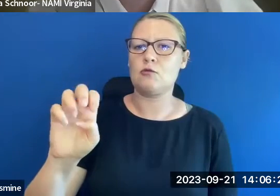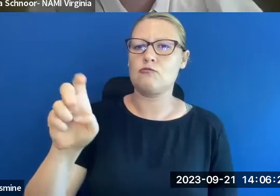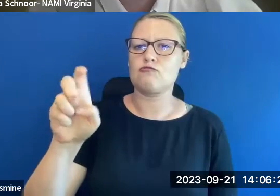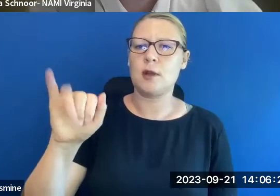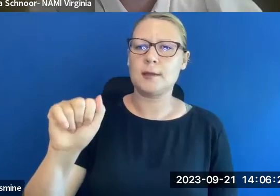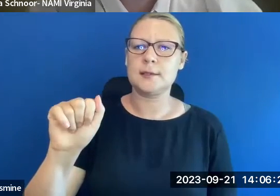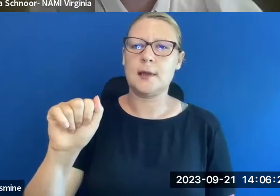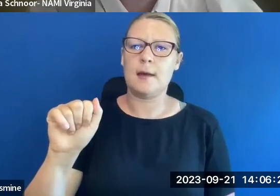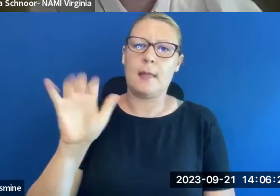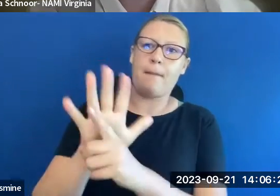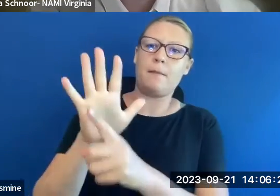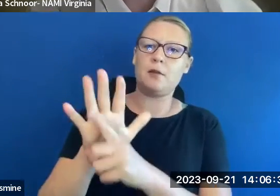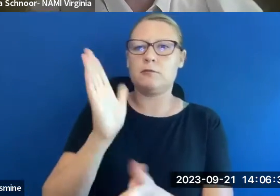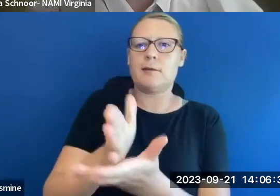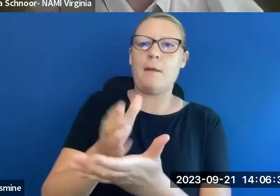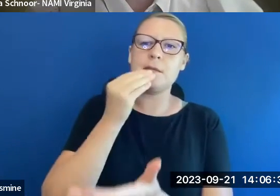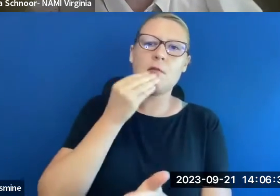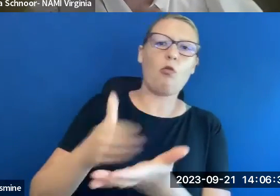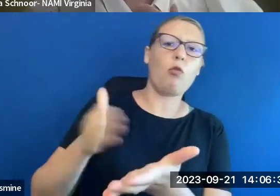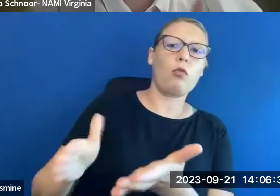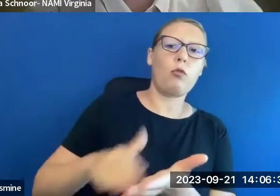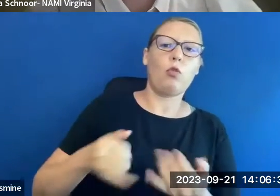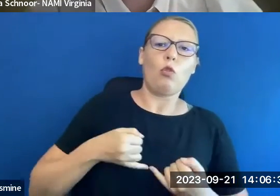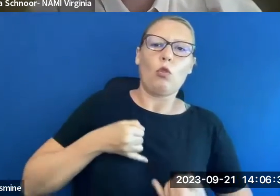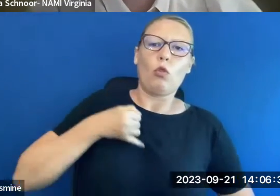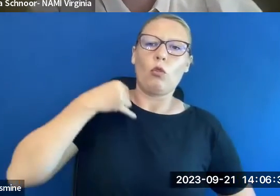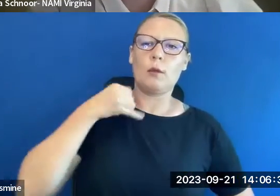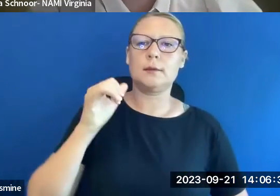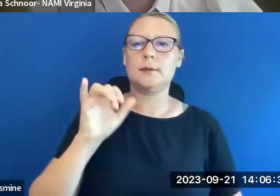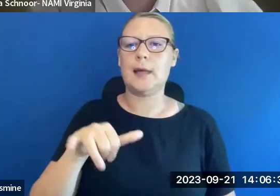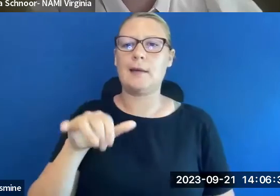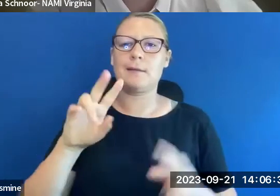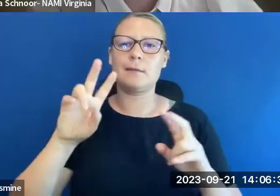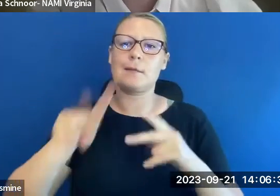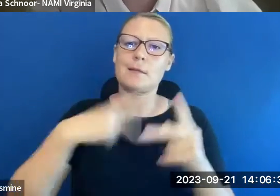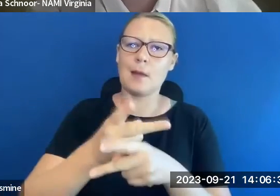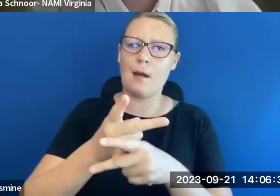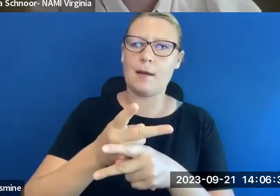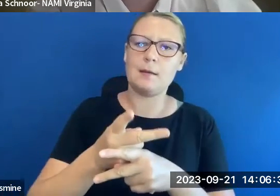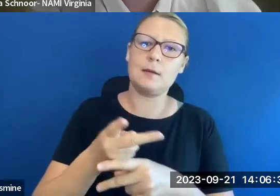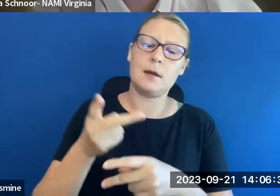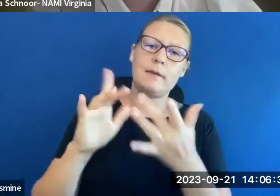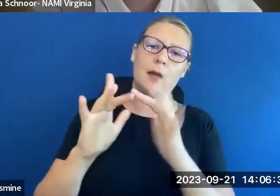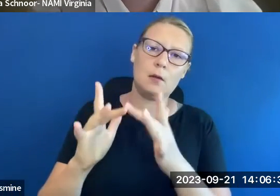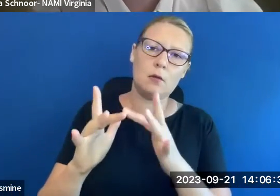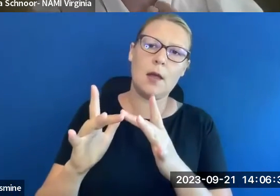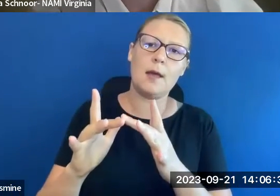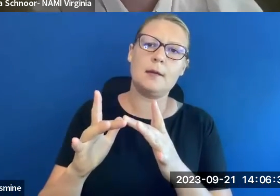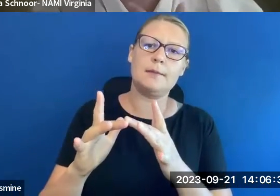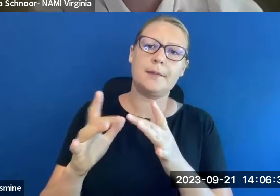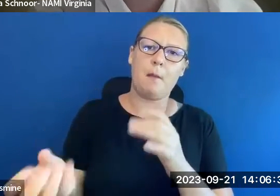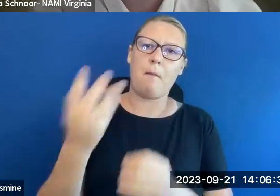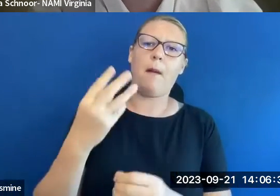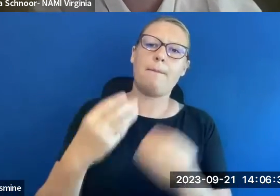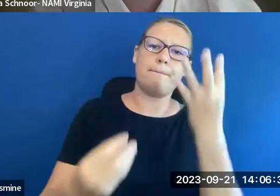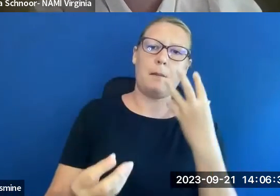internet spaces like that, where they can show up even if you aren't searching for them, and expose